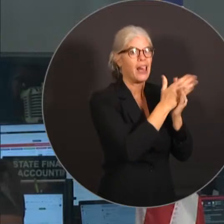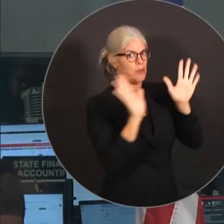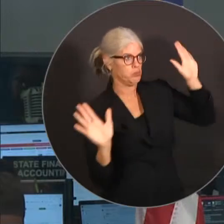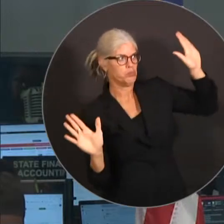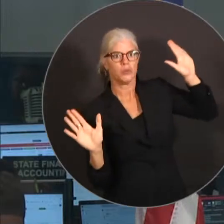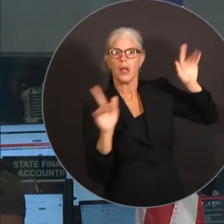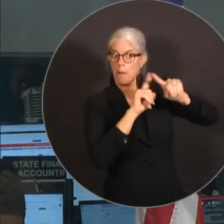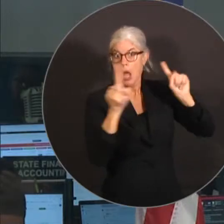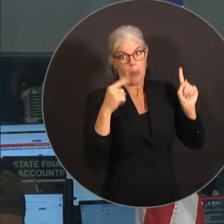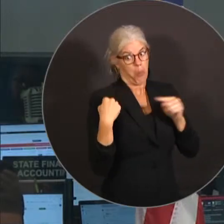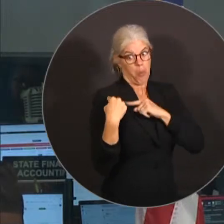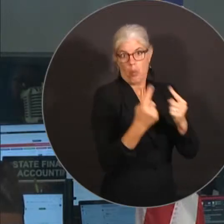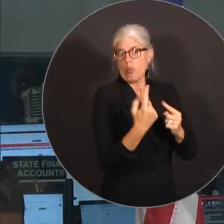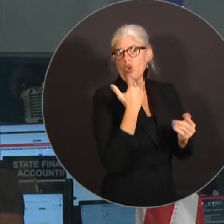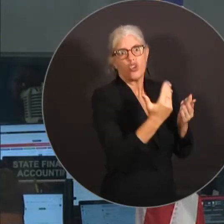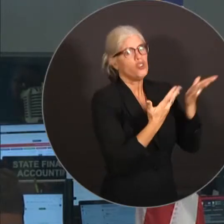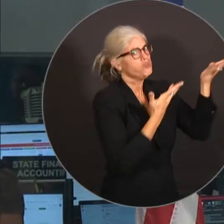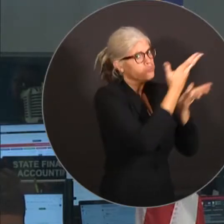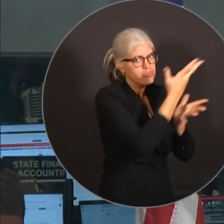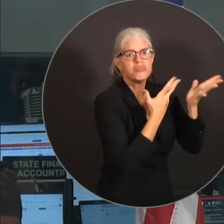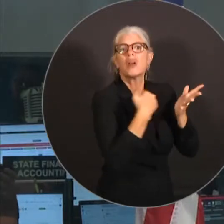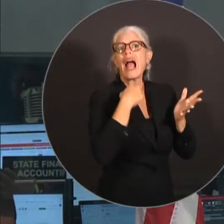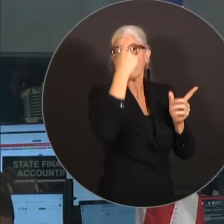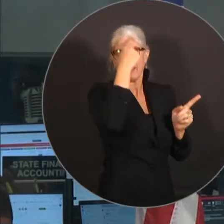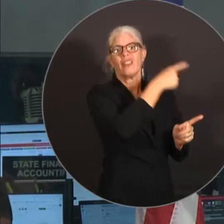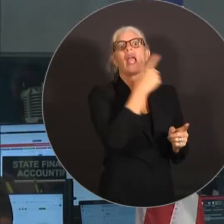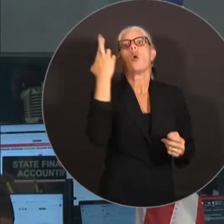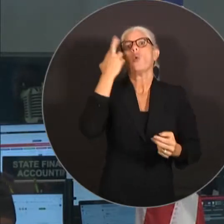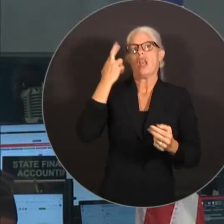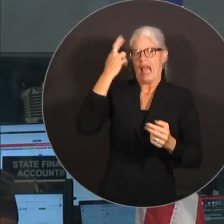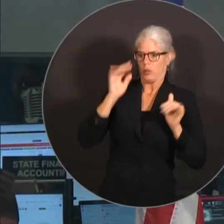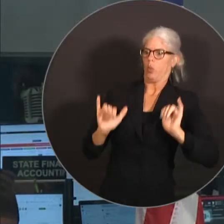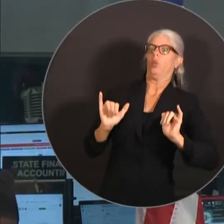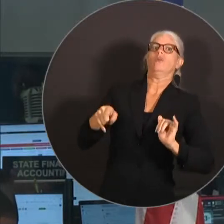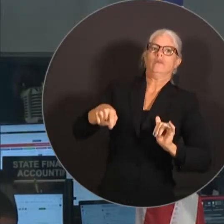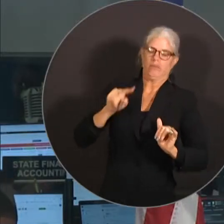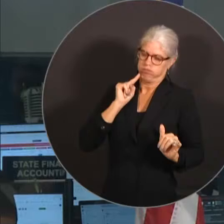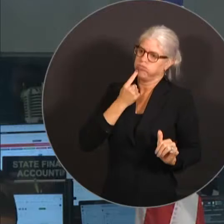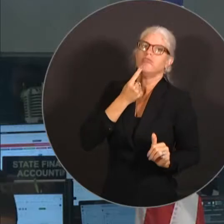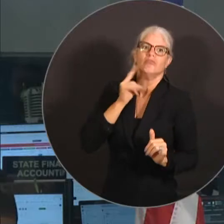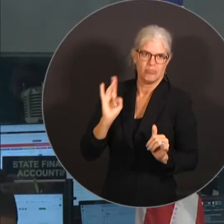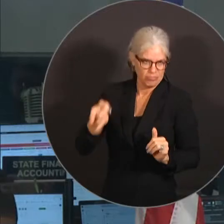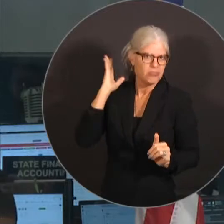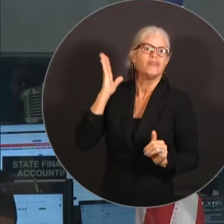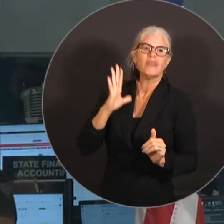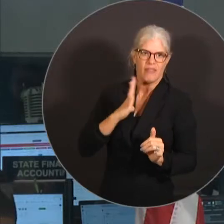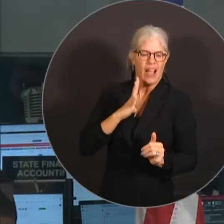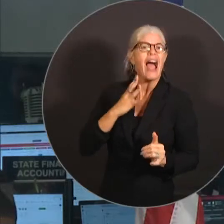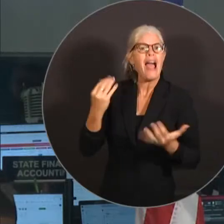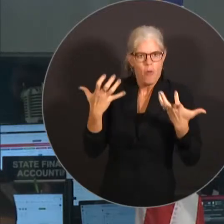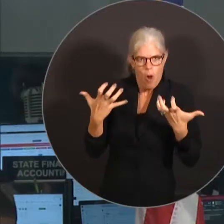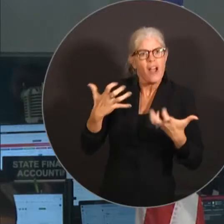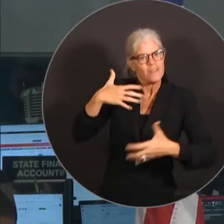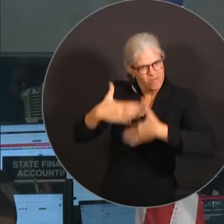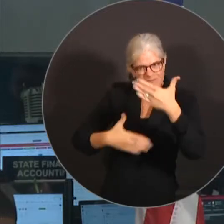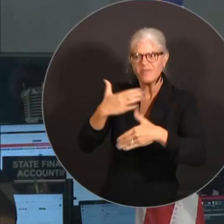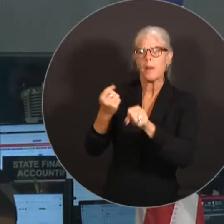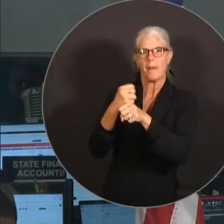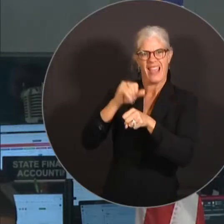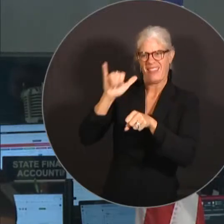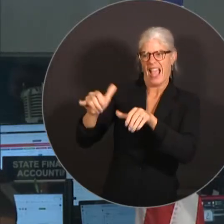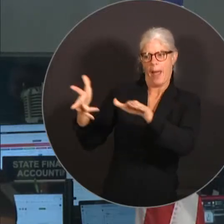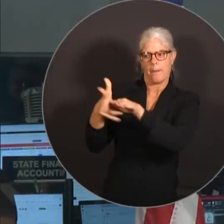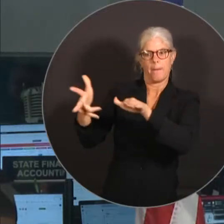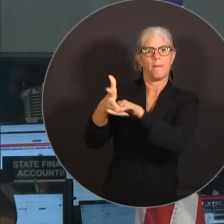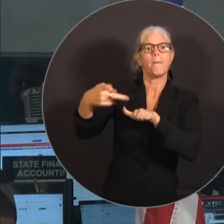I think there is a sense of urgency with some of the federal agencies as well, but we want to get these ports back open as quickly as possible. We're going to have